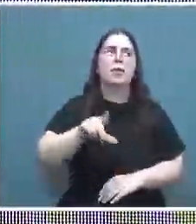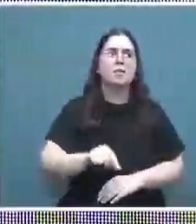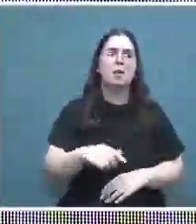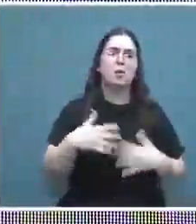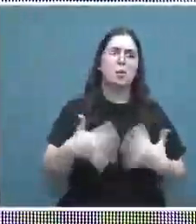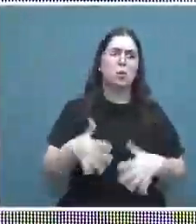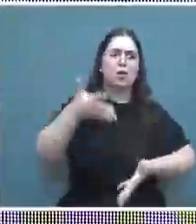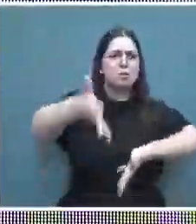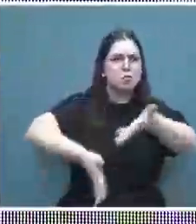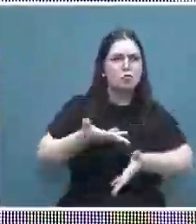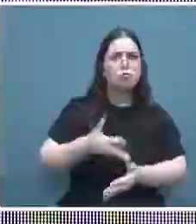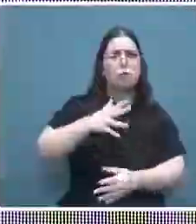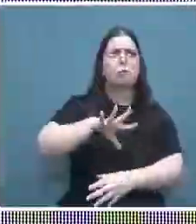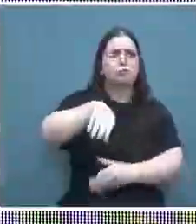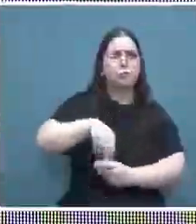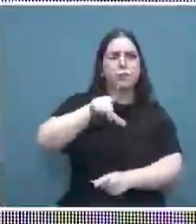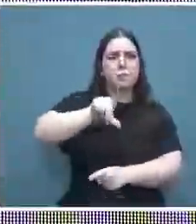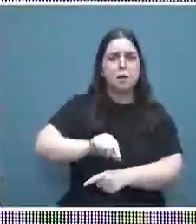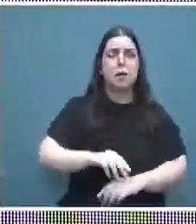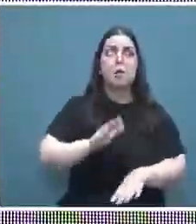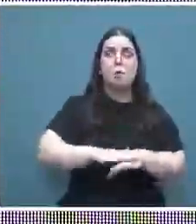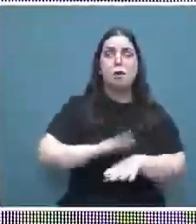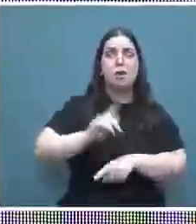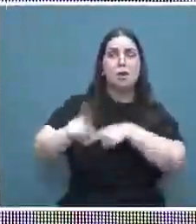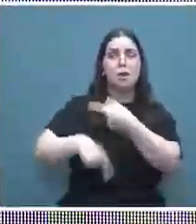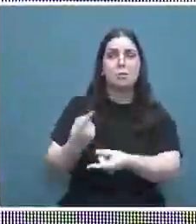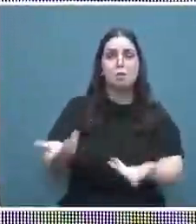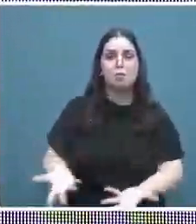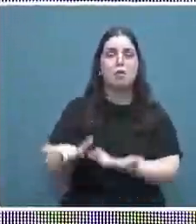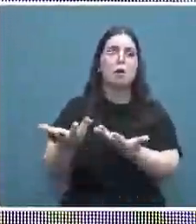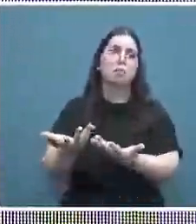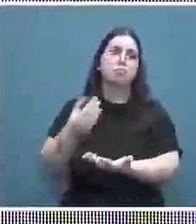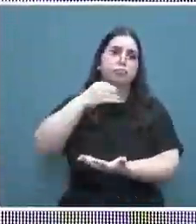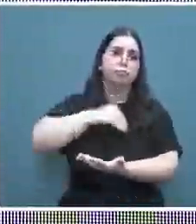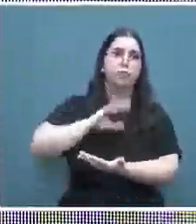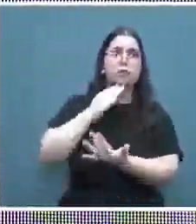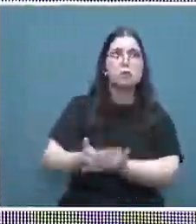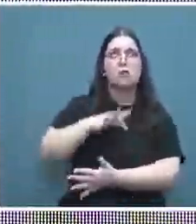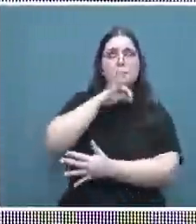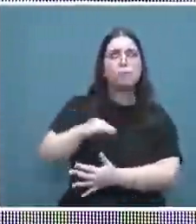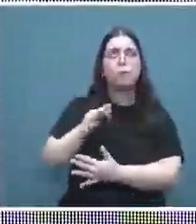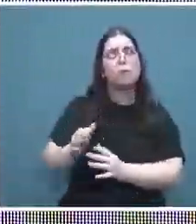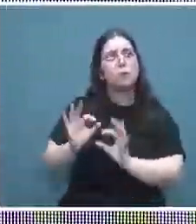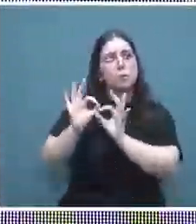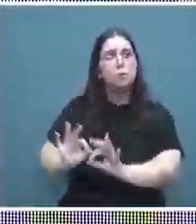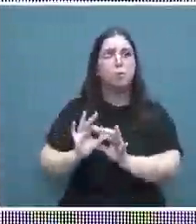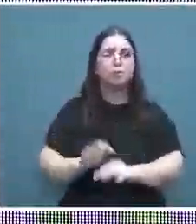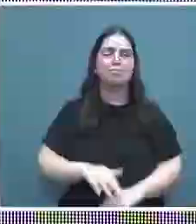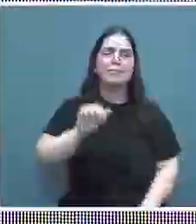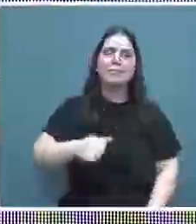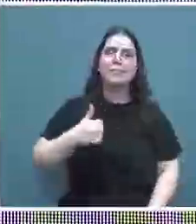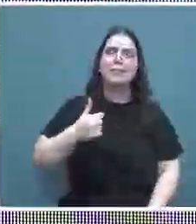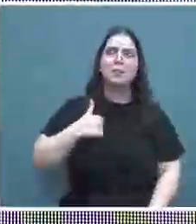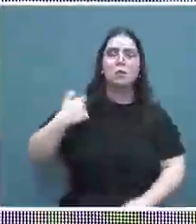heavy industry, because at the end of the day, they need to raise up the families. And I'm come from